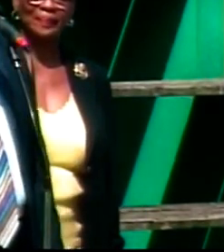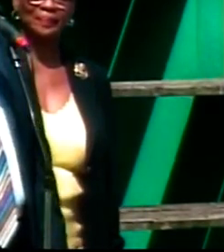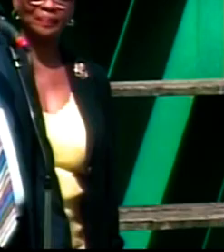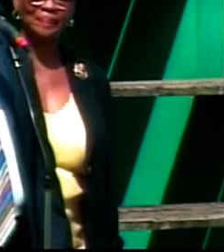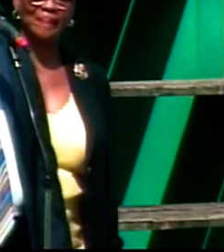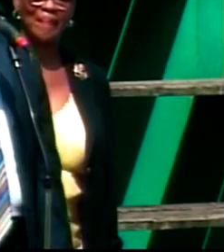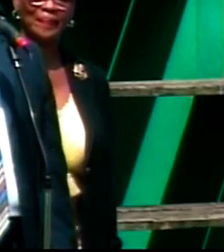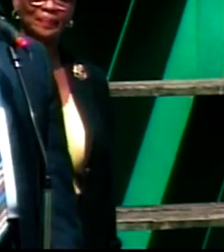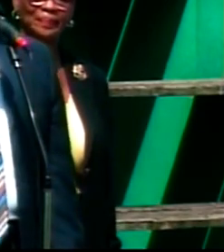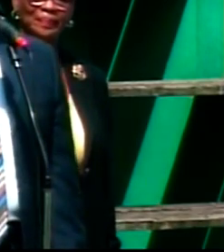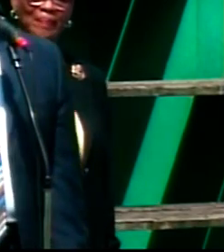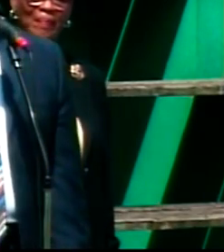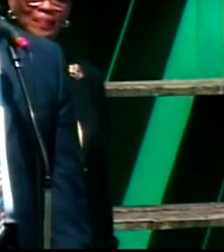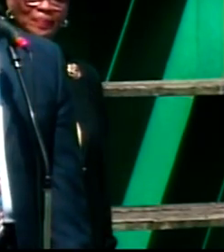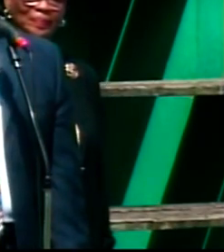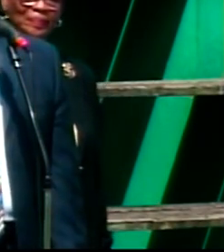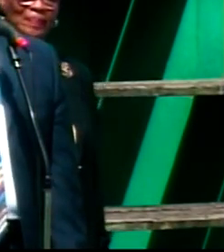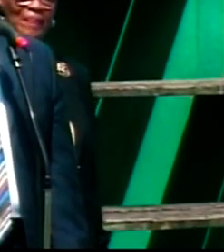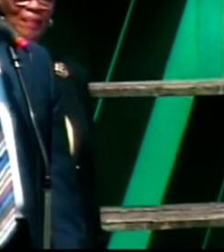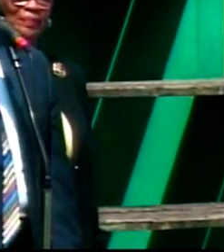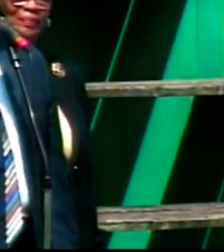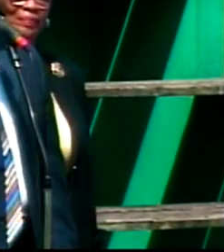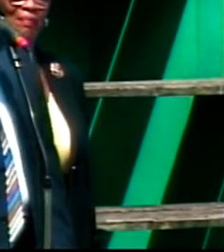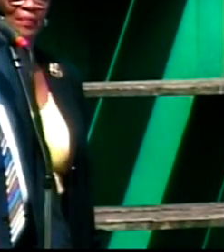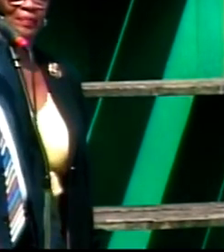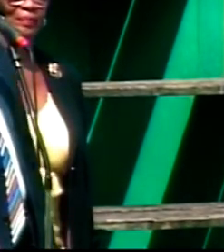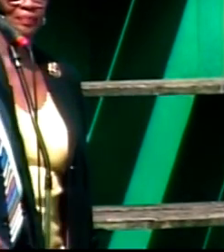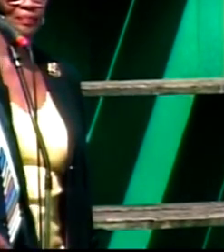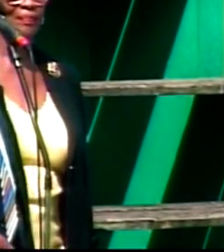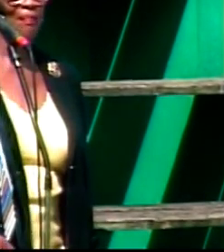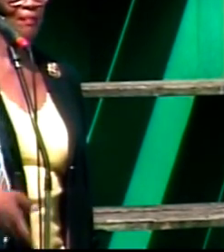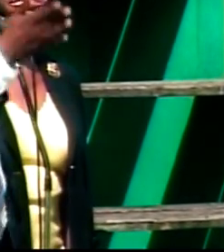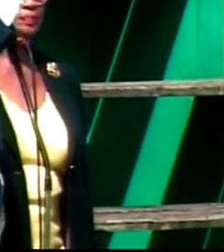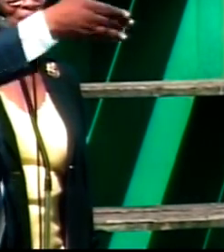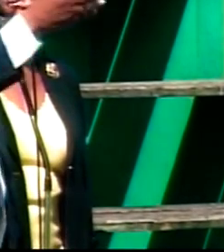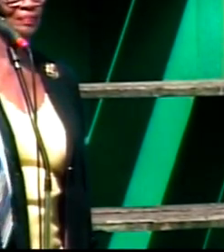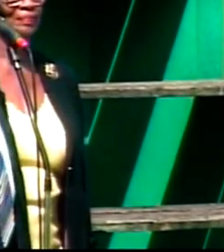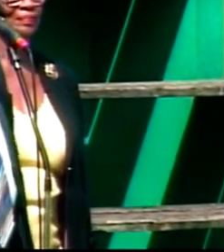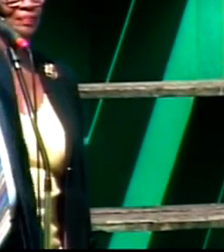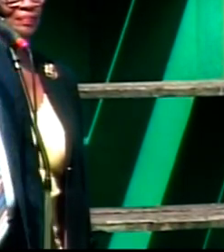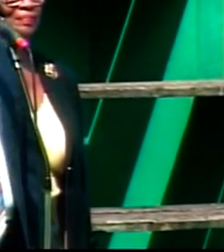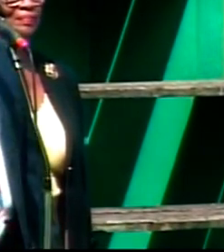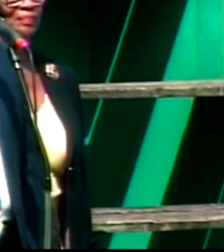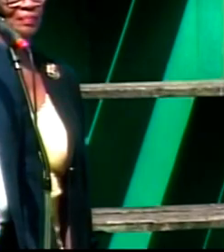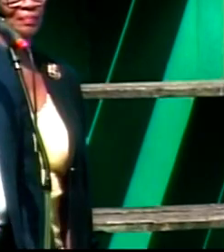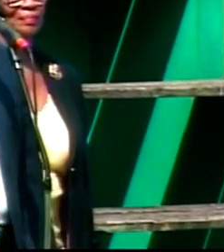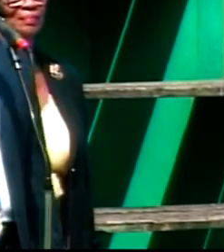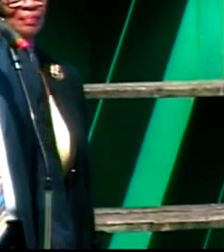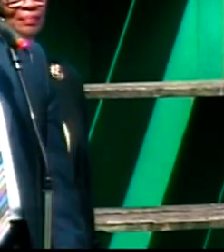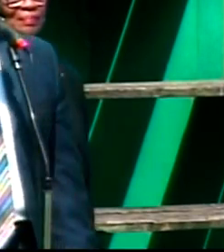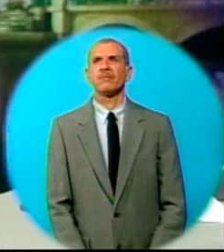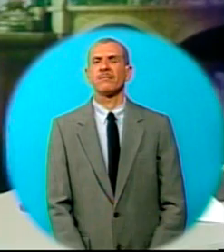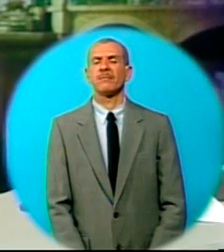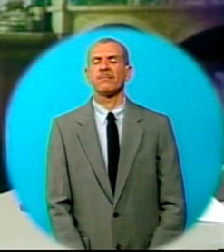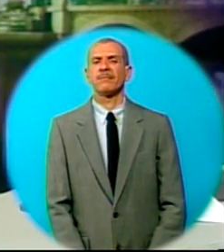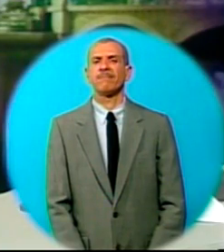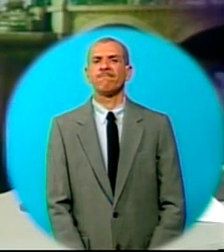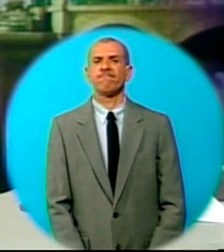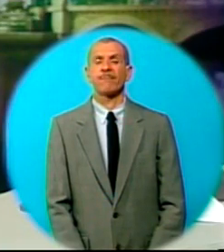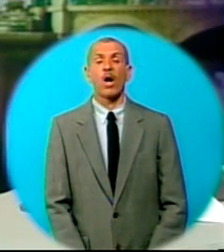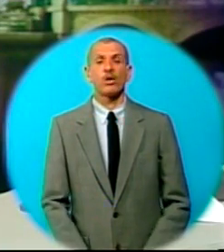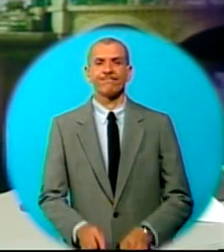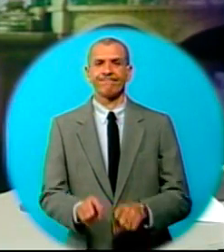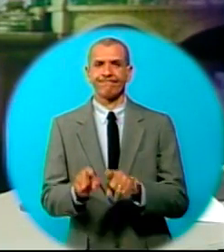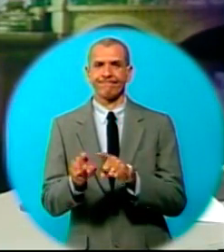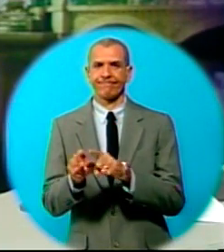That is our journey. That is our commitment. You must be part of that journey. You must be part of that commitment.